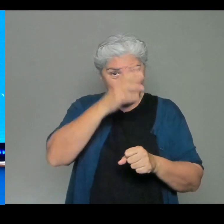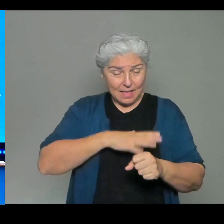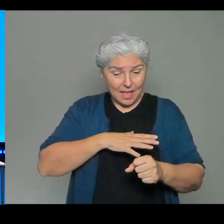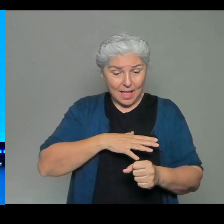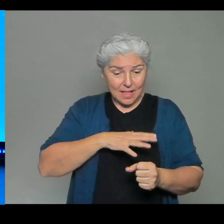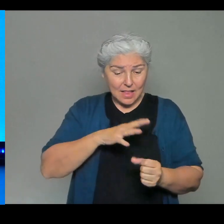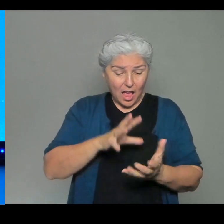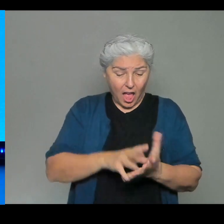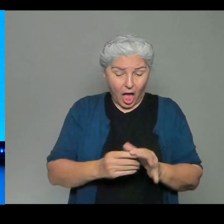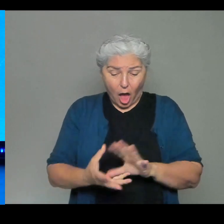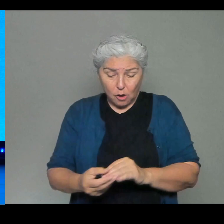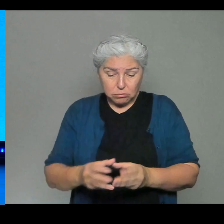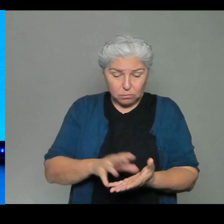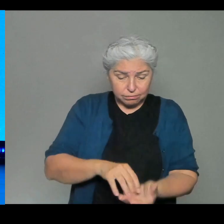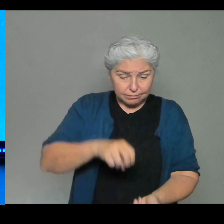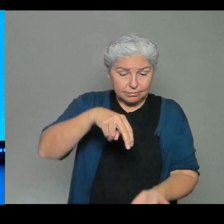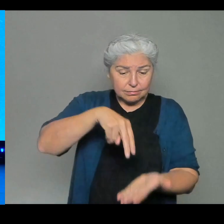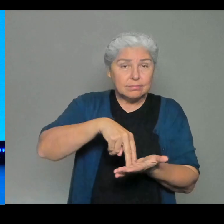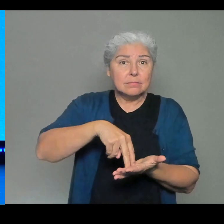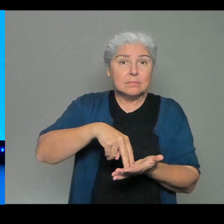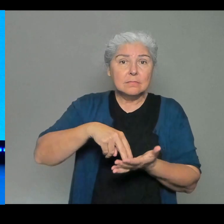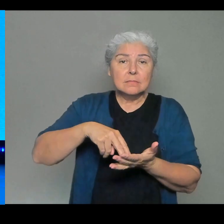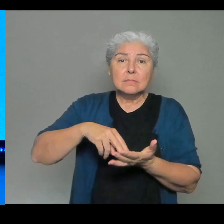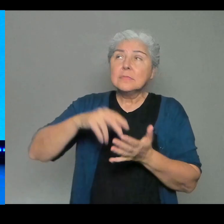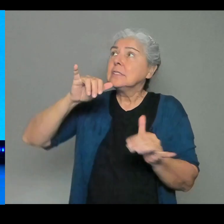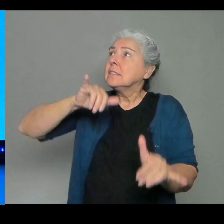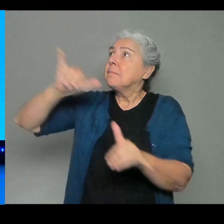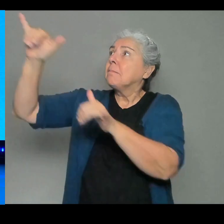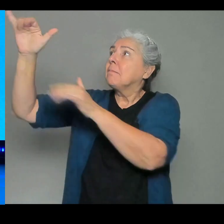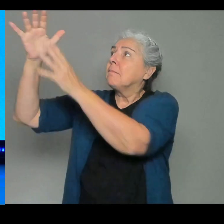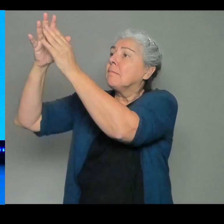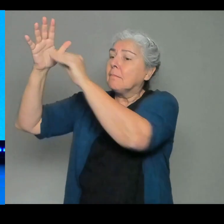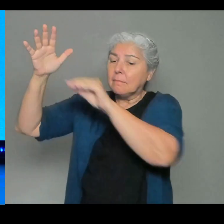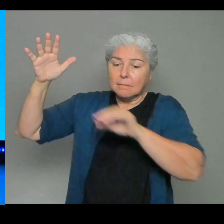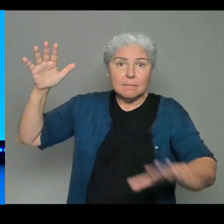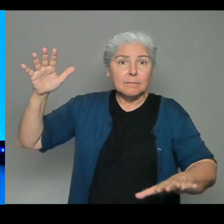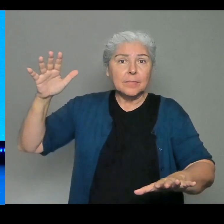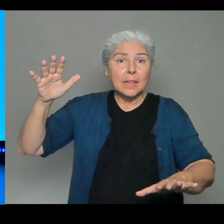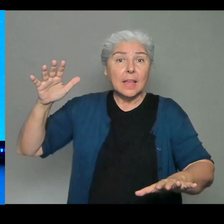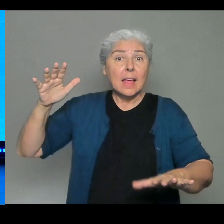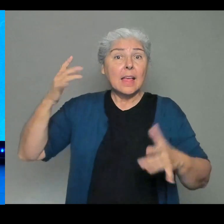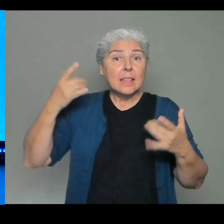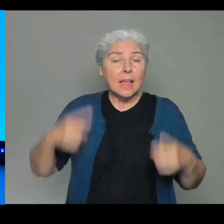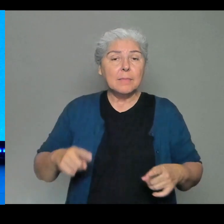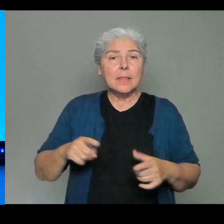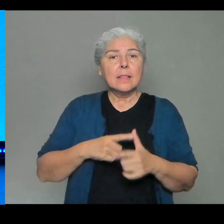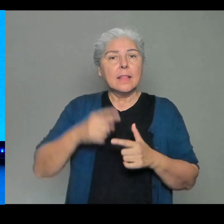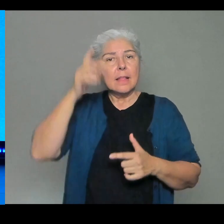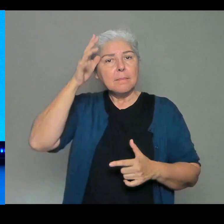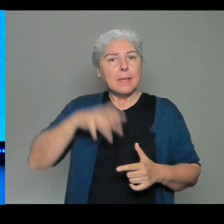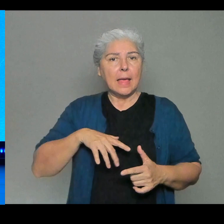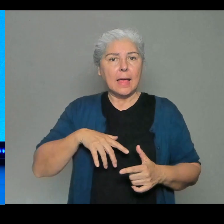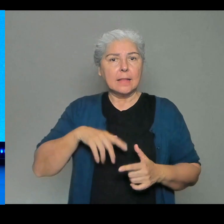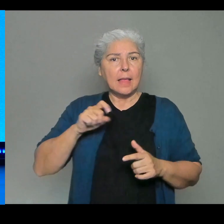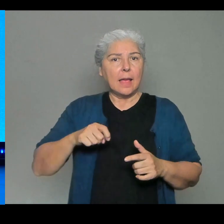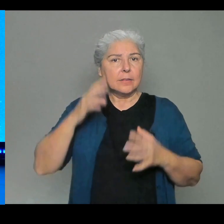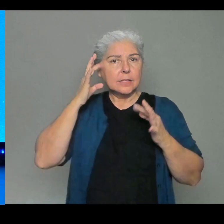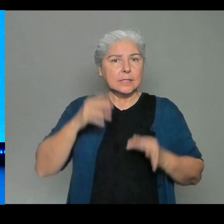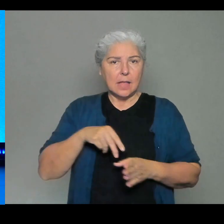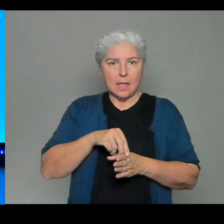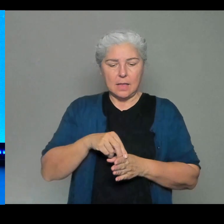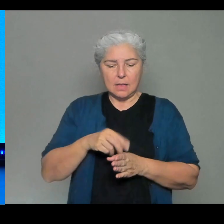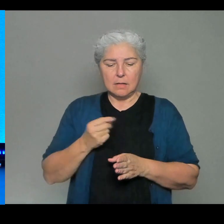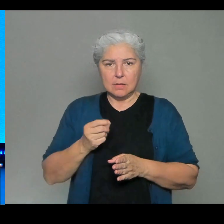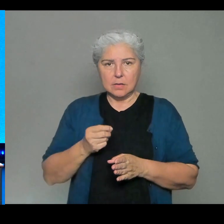his image to have a relationship with him. We just said that. And when he created man in his image to have a relationship with him, man had to make a decision. Am I going